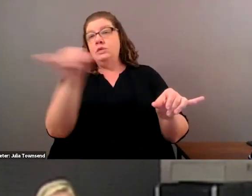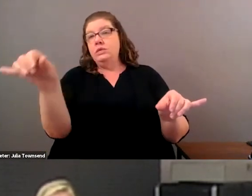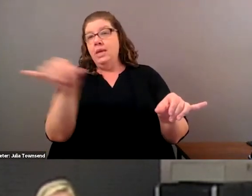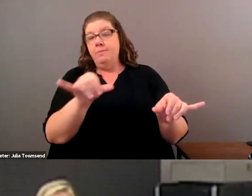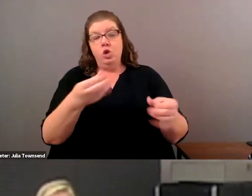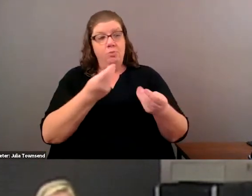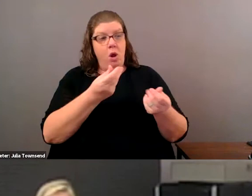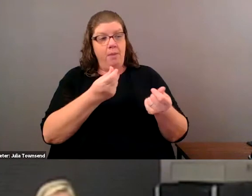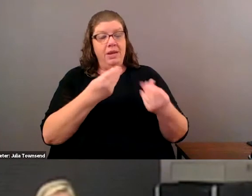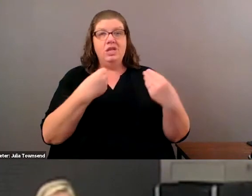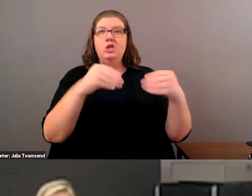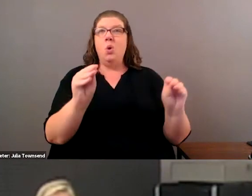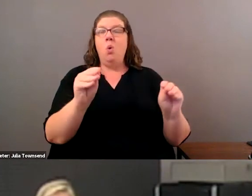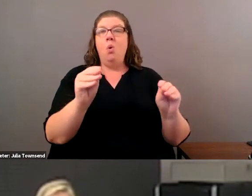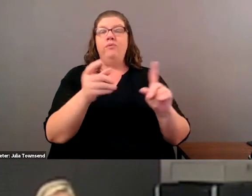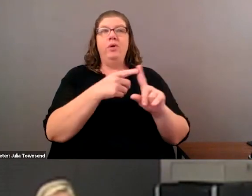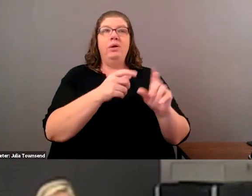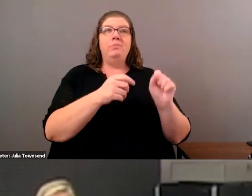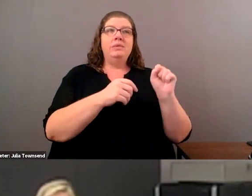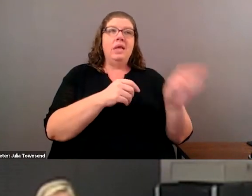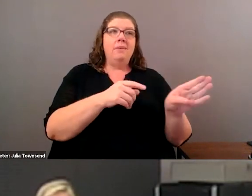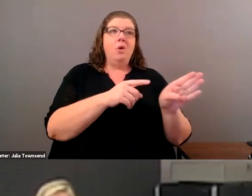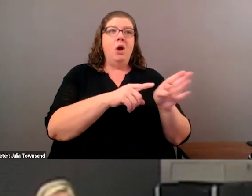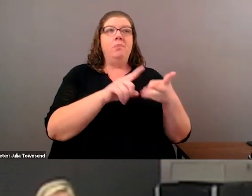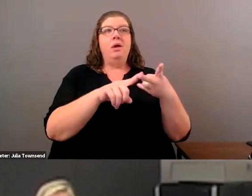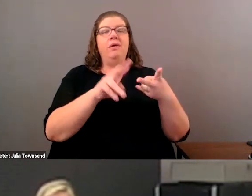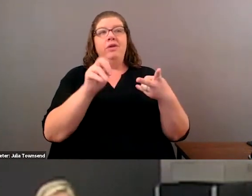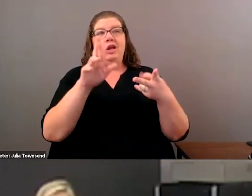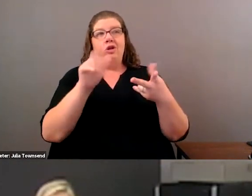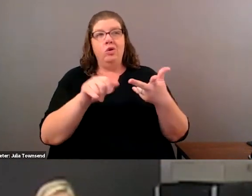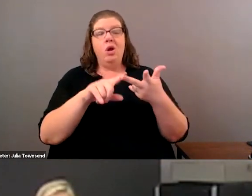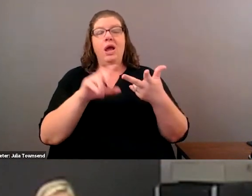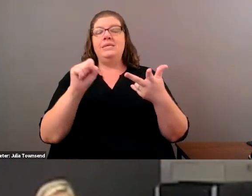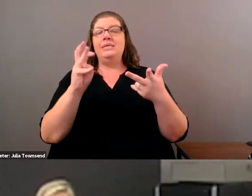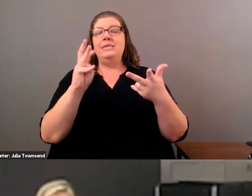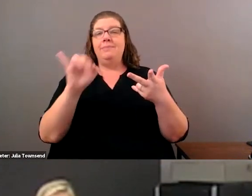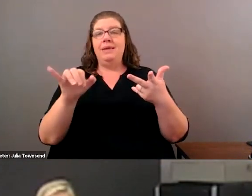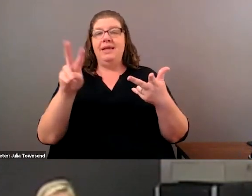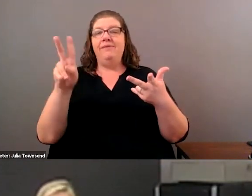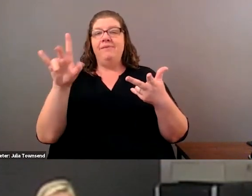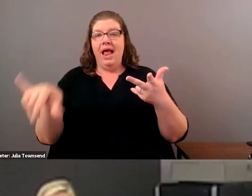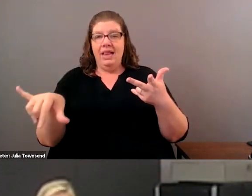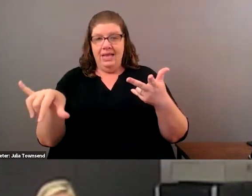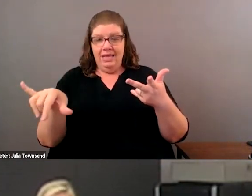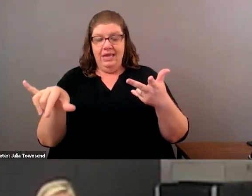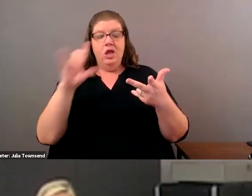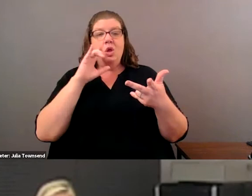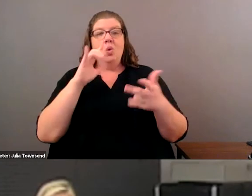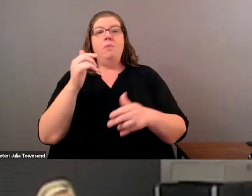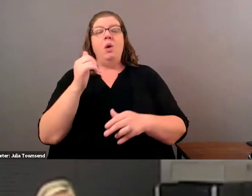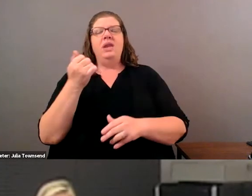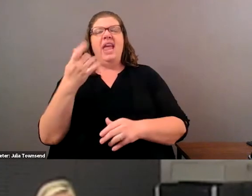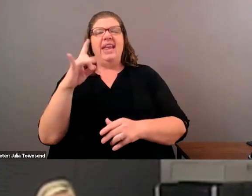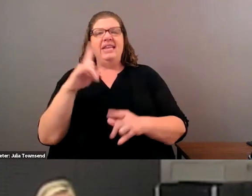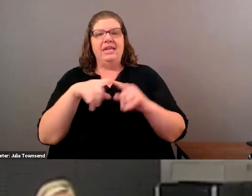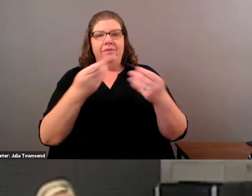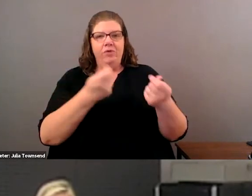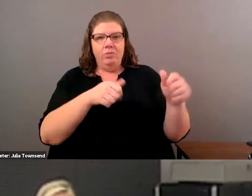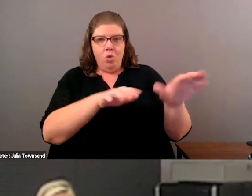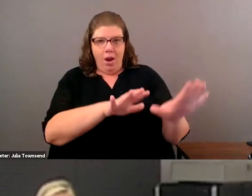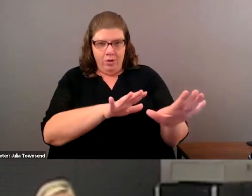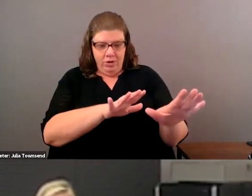sold between Santa Barbara, Ventura, Simi Valley. And there were about 18 properties. And then we